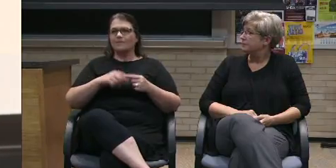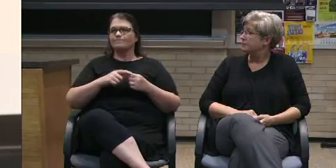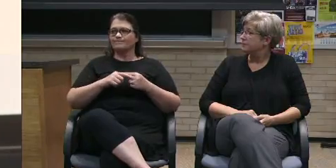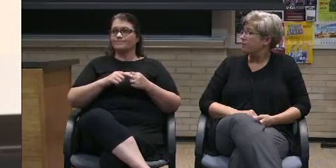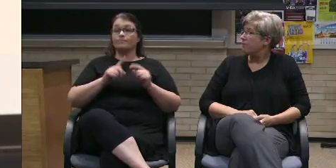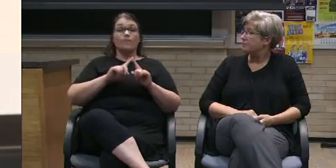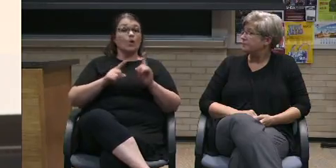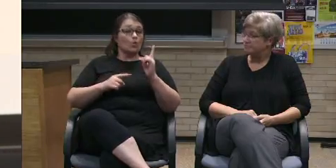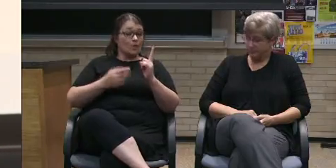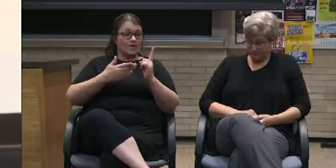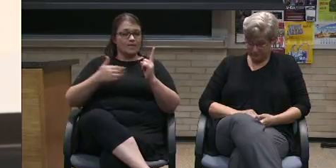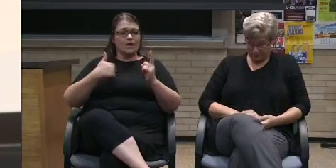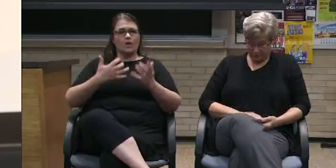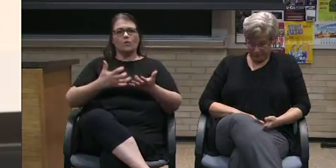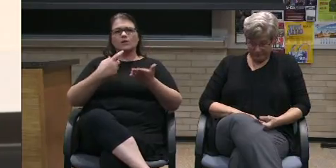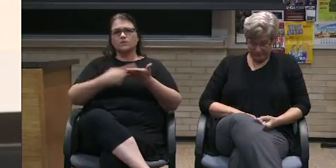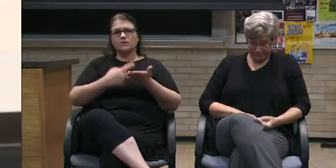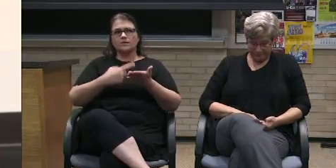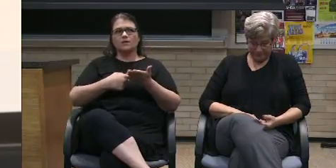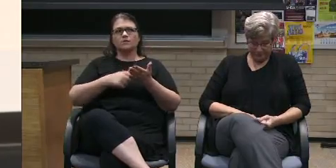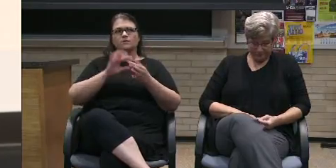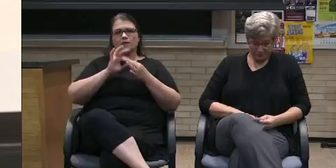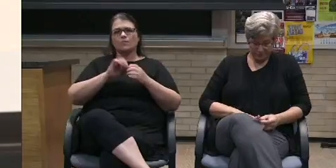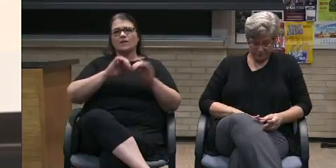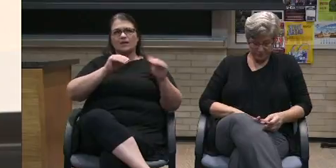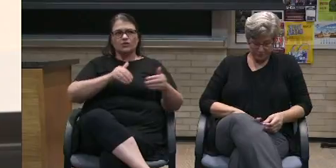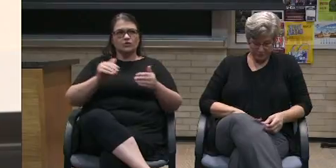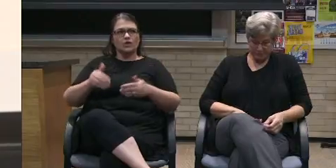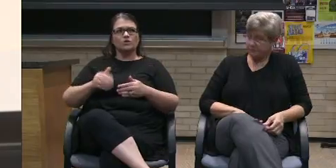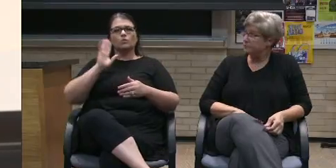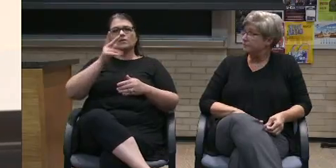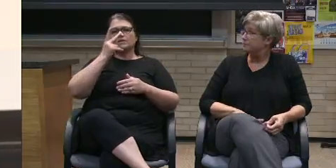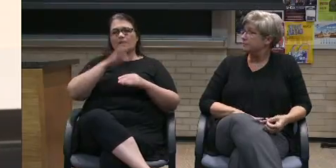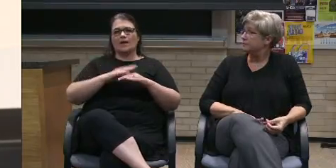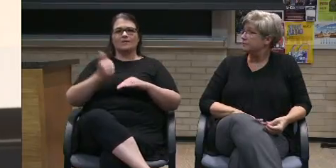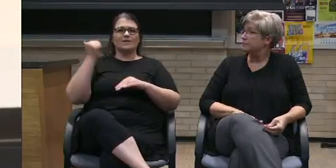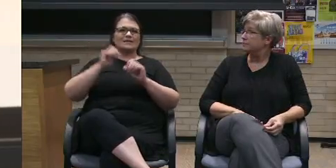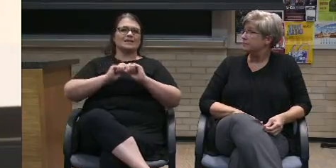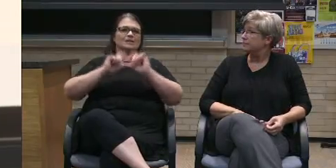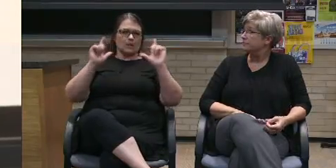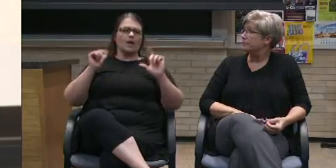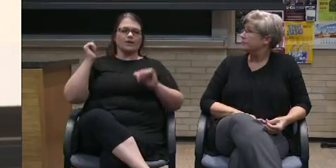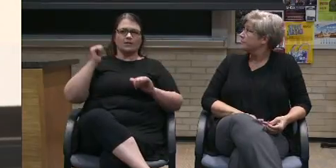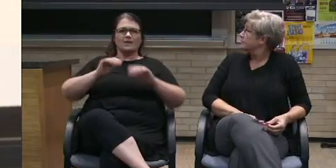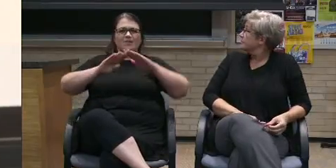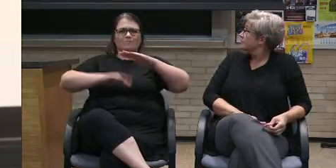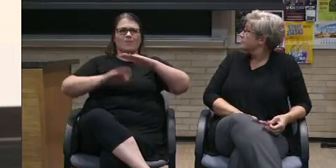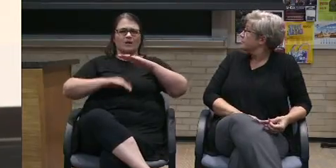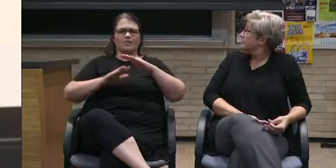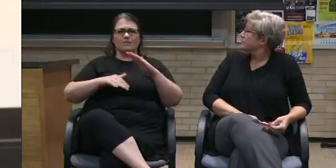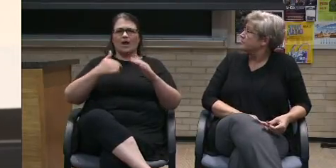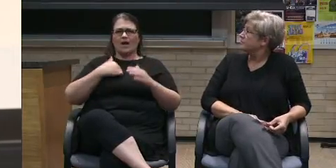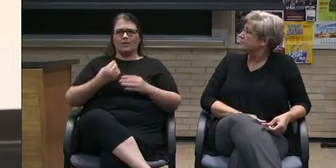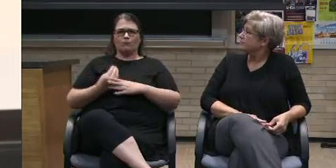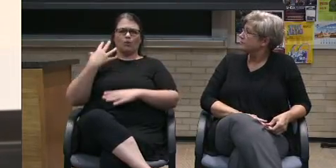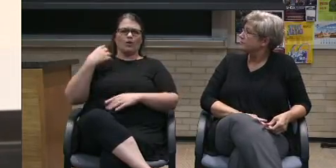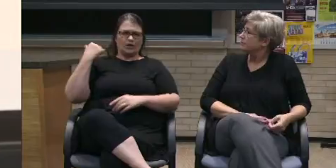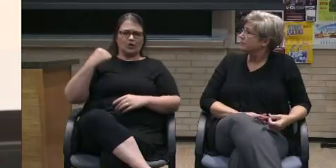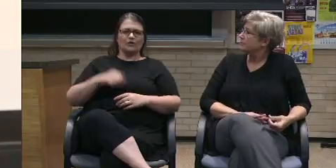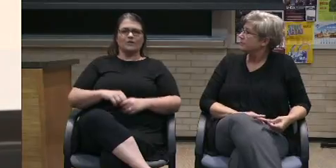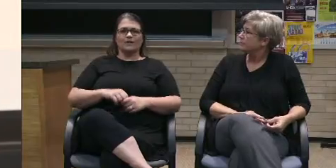things I want to, in terms of an introduction, you'll see on this slide at the bottom, I've put the SUNY Erie